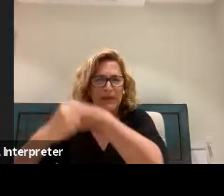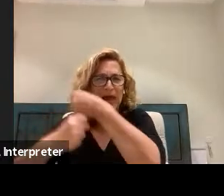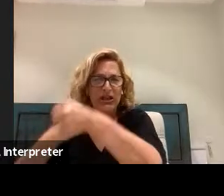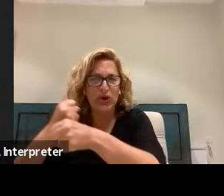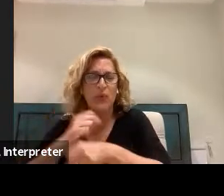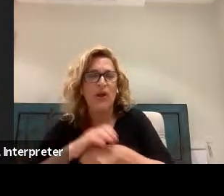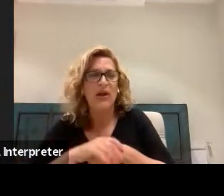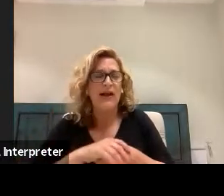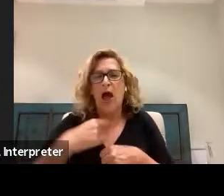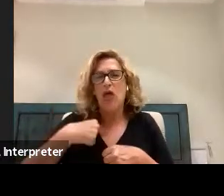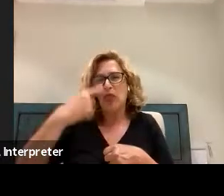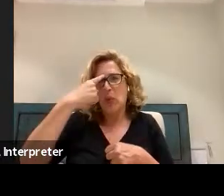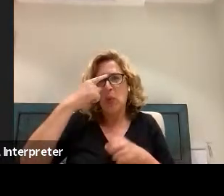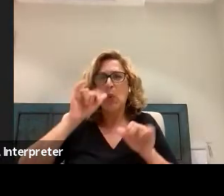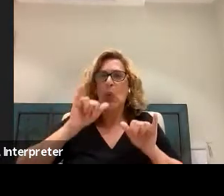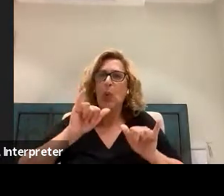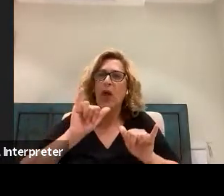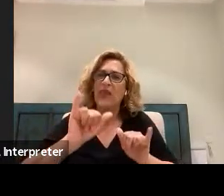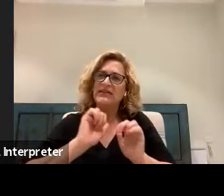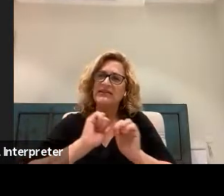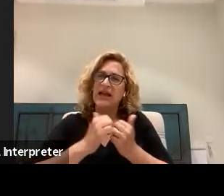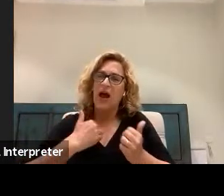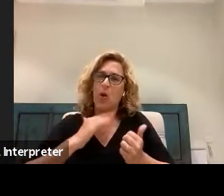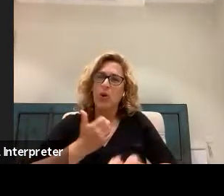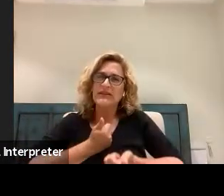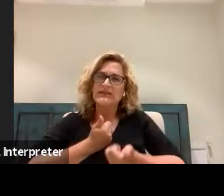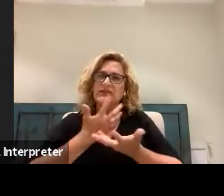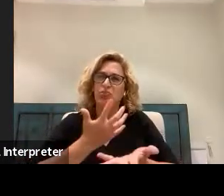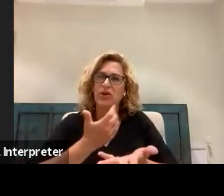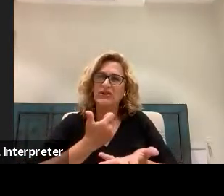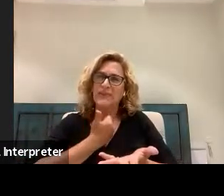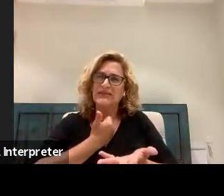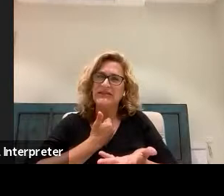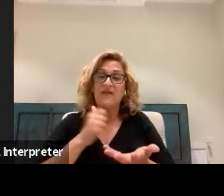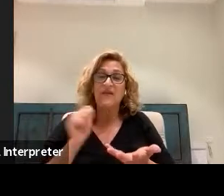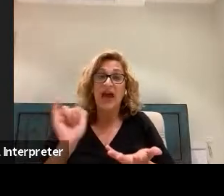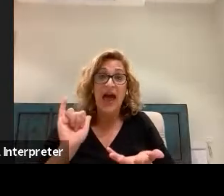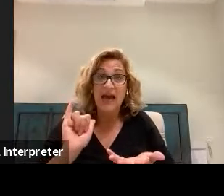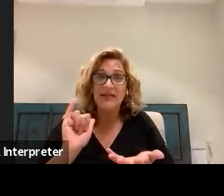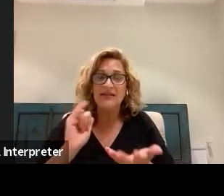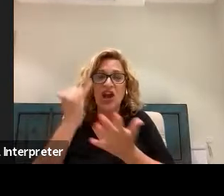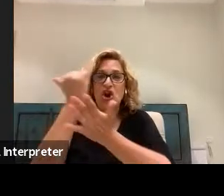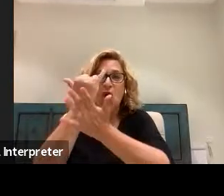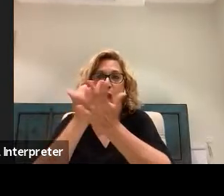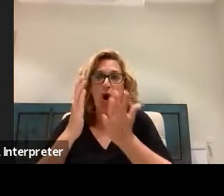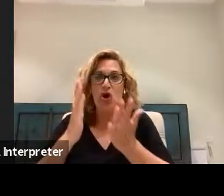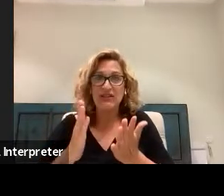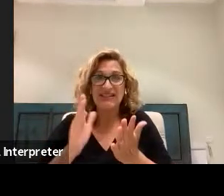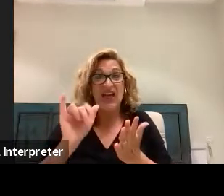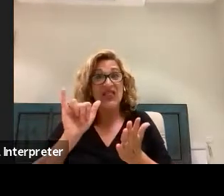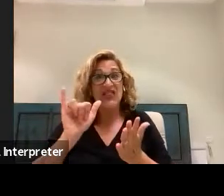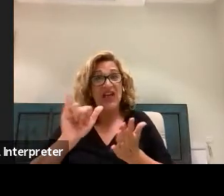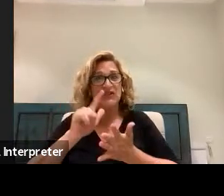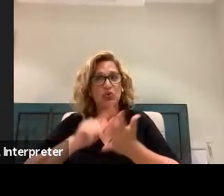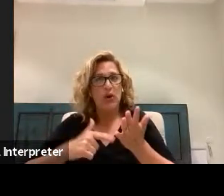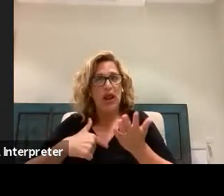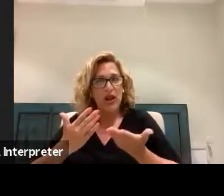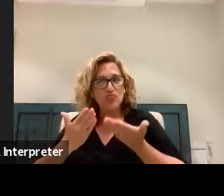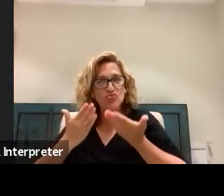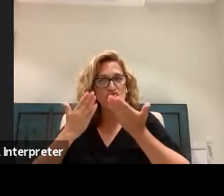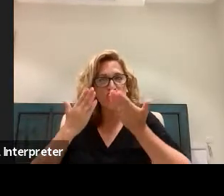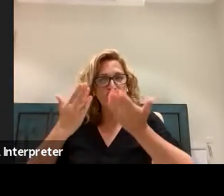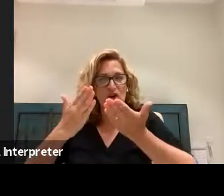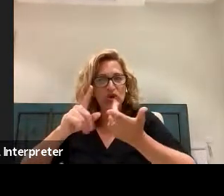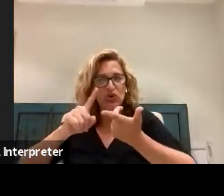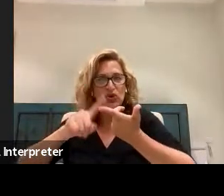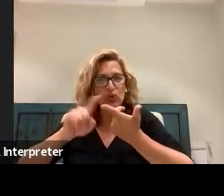way to express myself as an artist, that this is going to be what I can bring to the table in